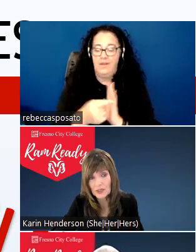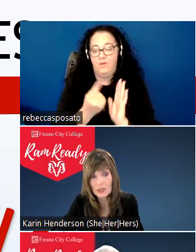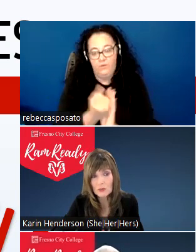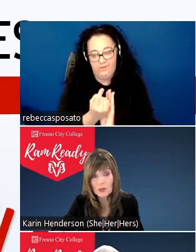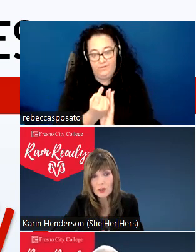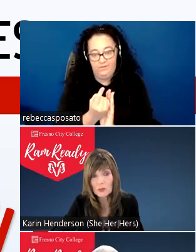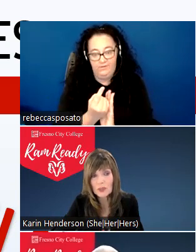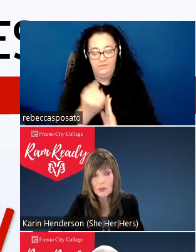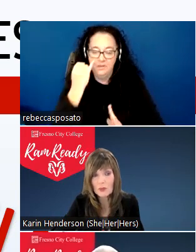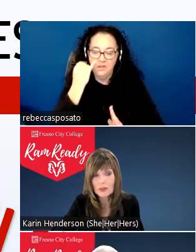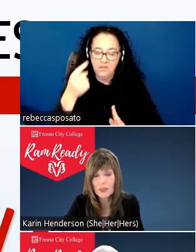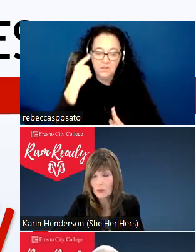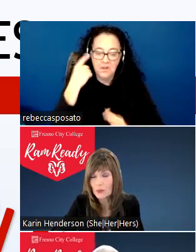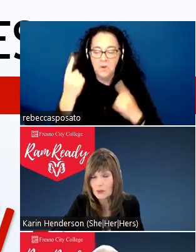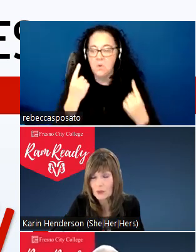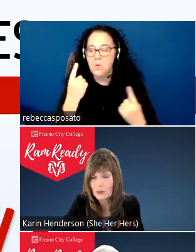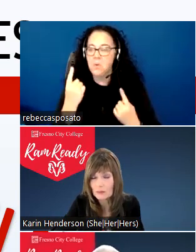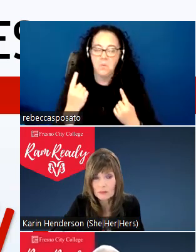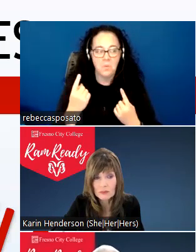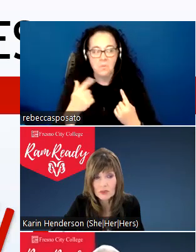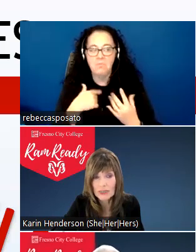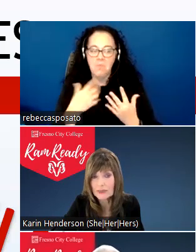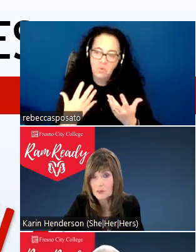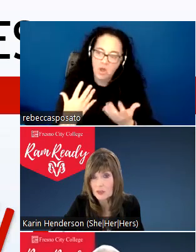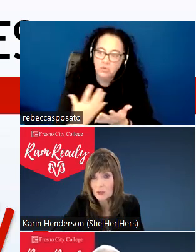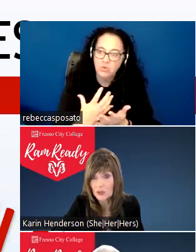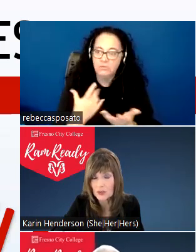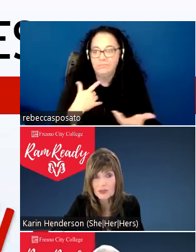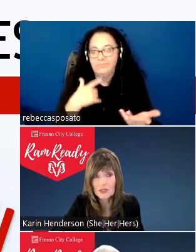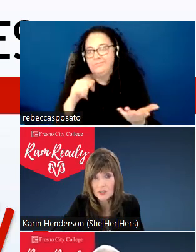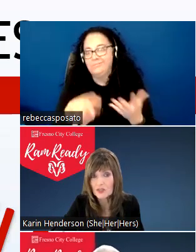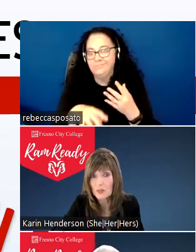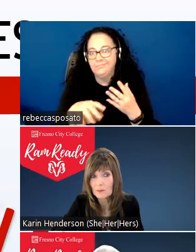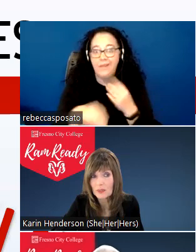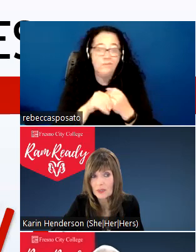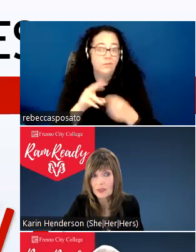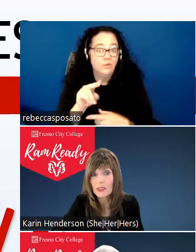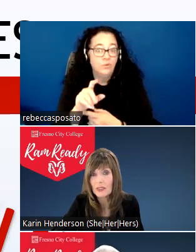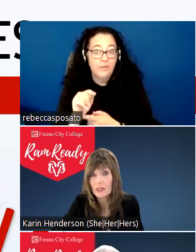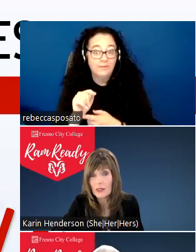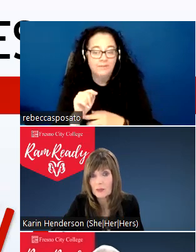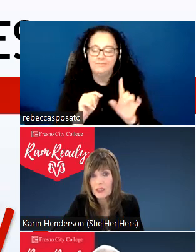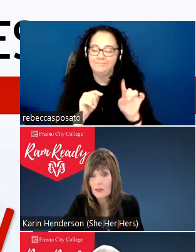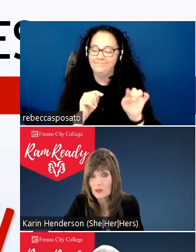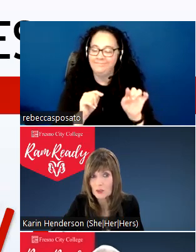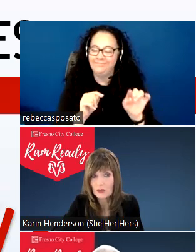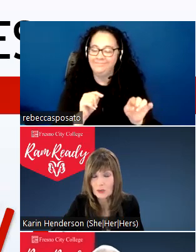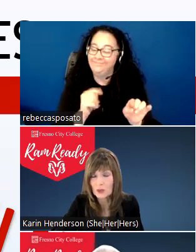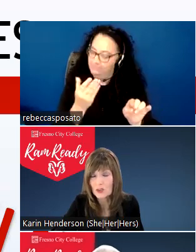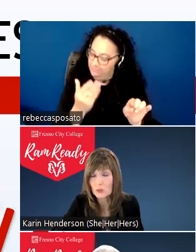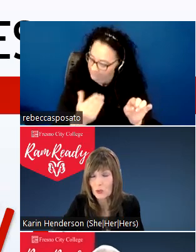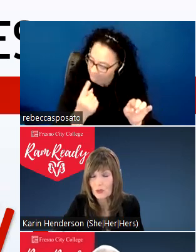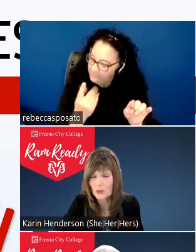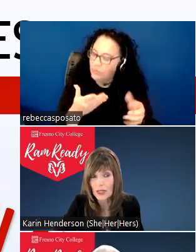if you're thinking where, you know what, I want to earn, so I need some extra units. This might be an avenue for